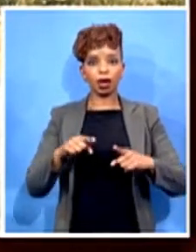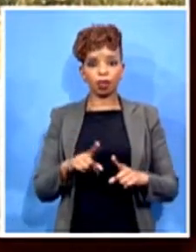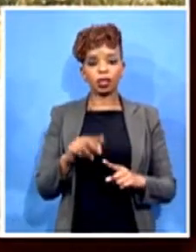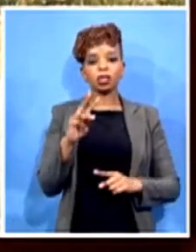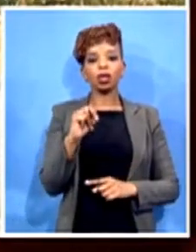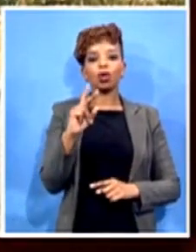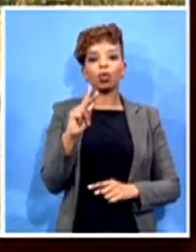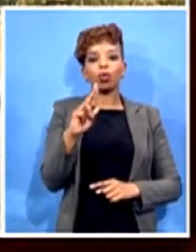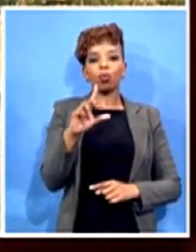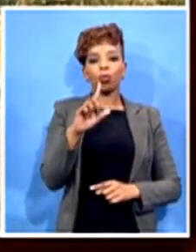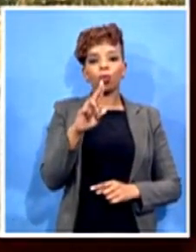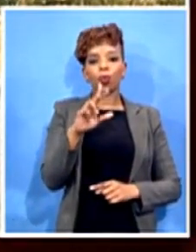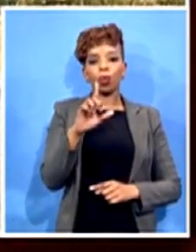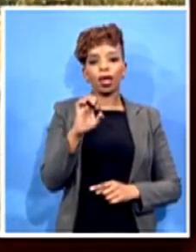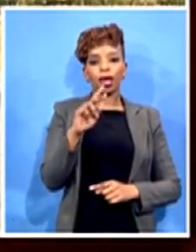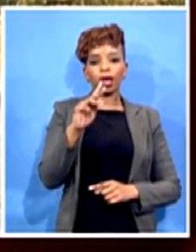latest?